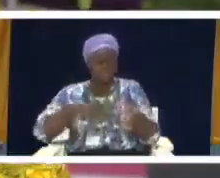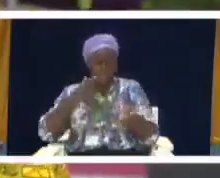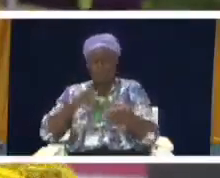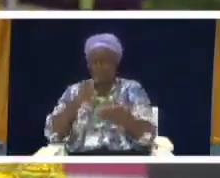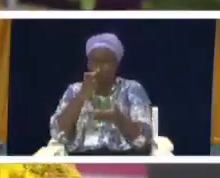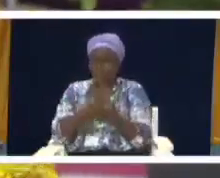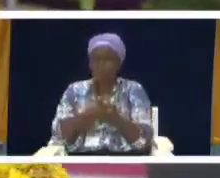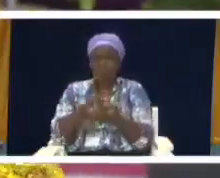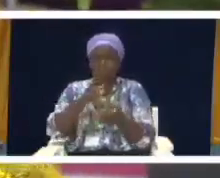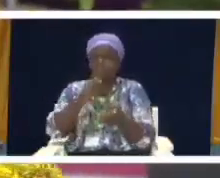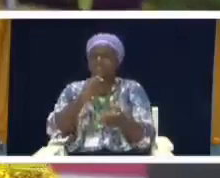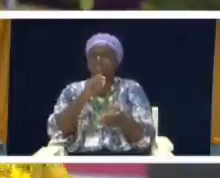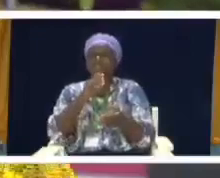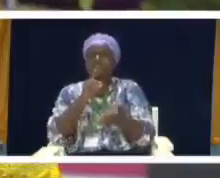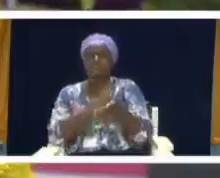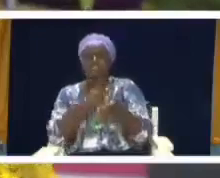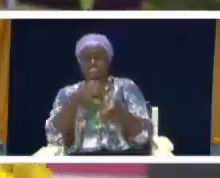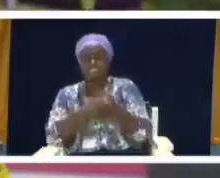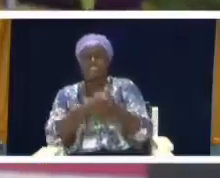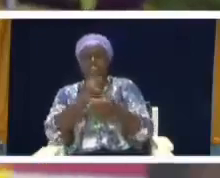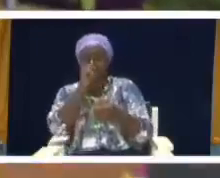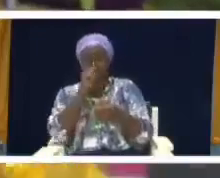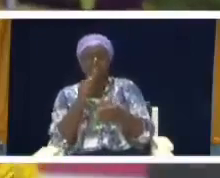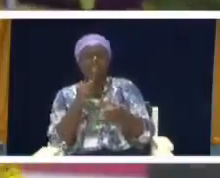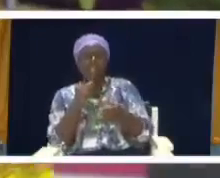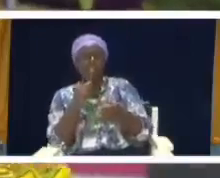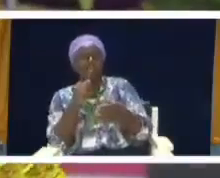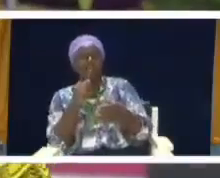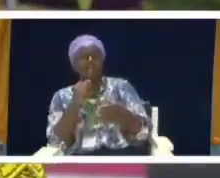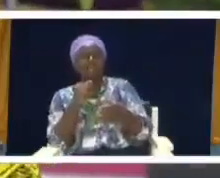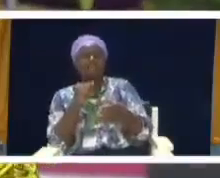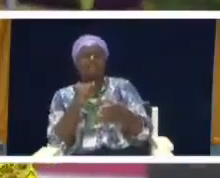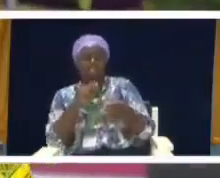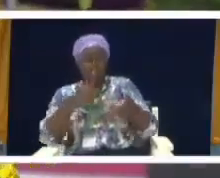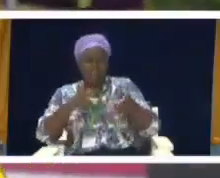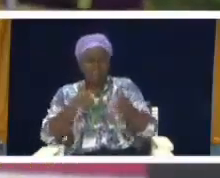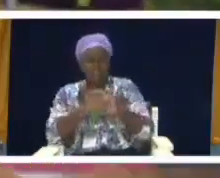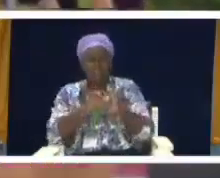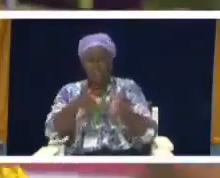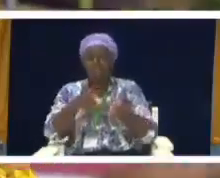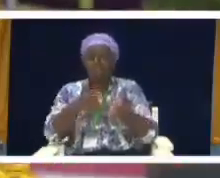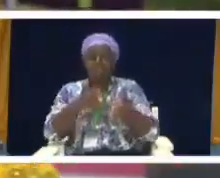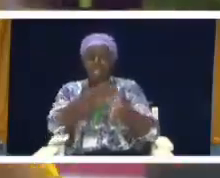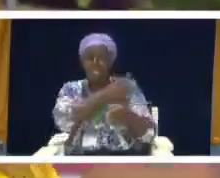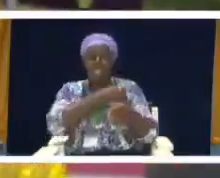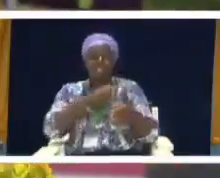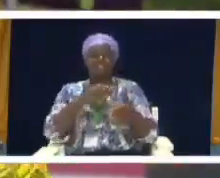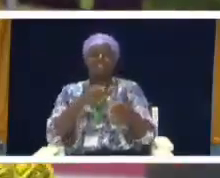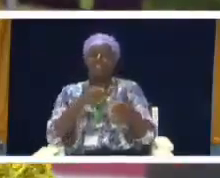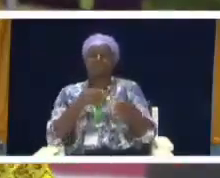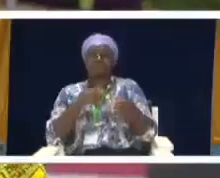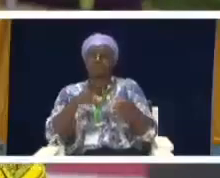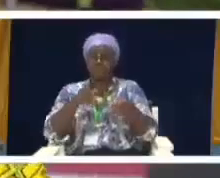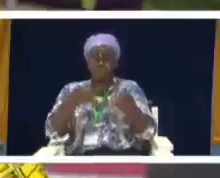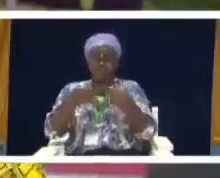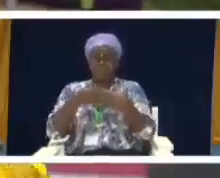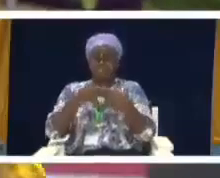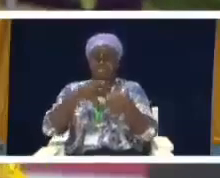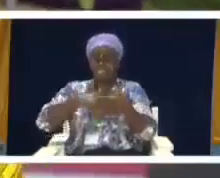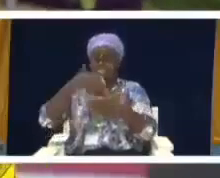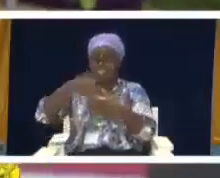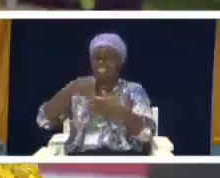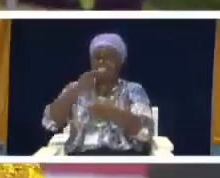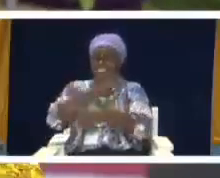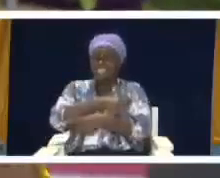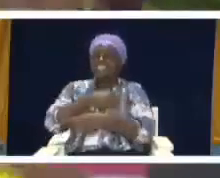madam, let me just check on you and let me give you some medication. Then you come back the second day. And that was how the whole thing started.